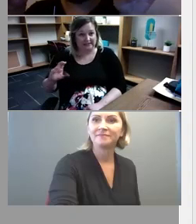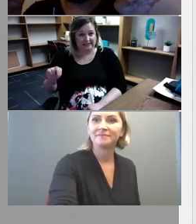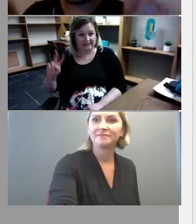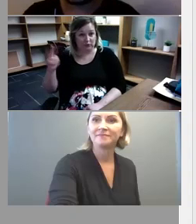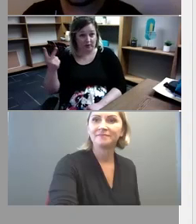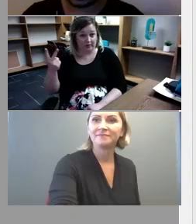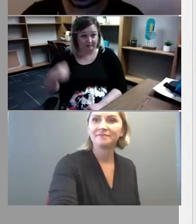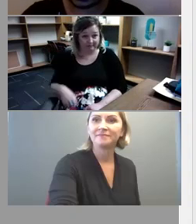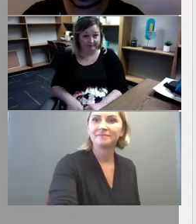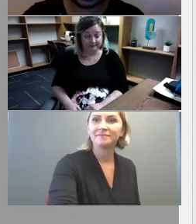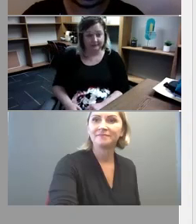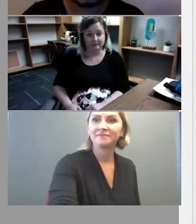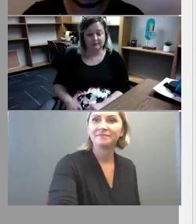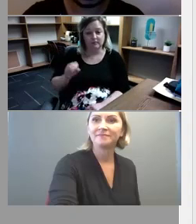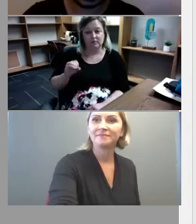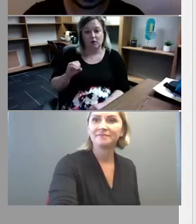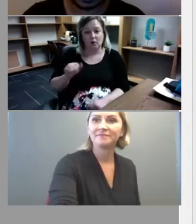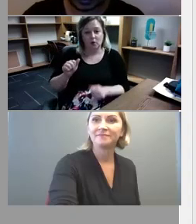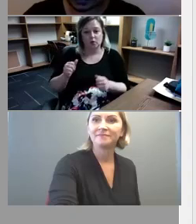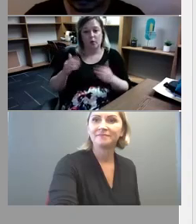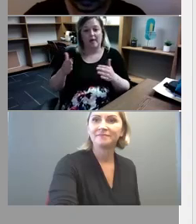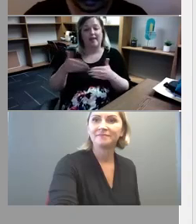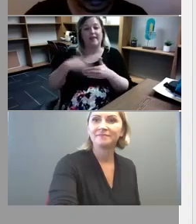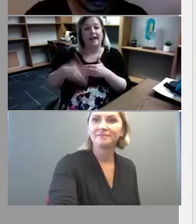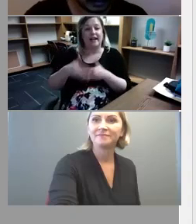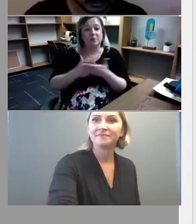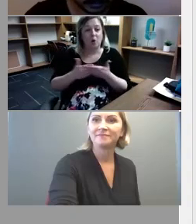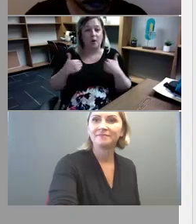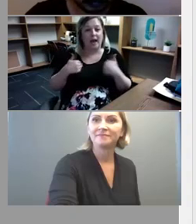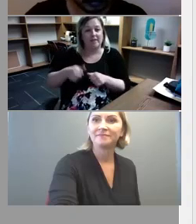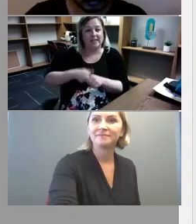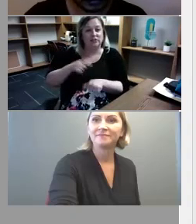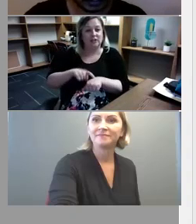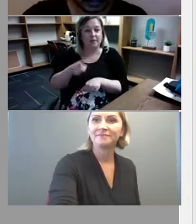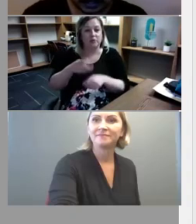every time we are dividing into 3 again, so 27 times